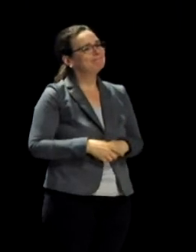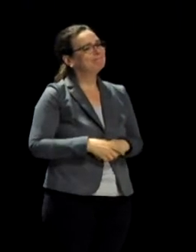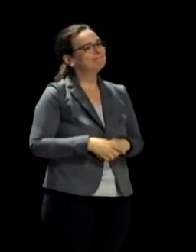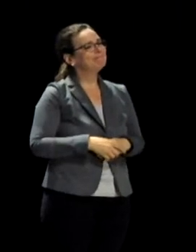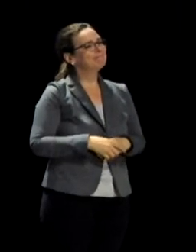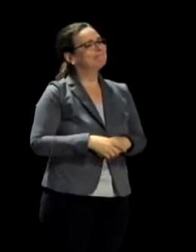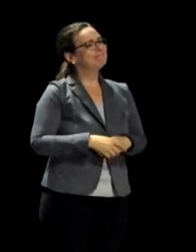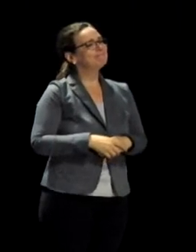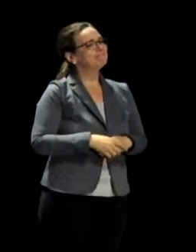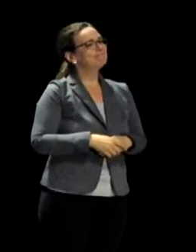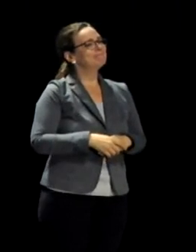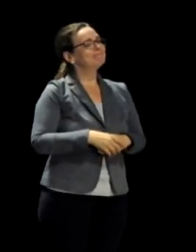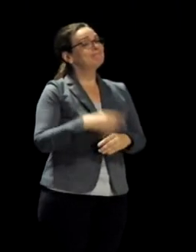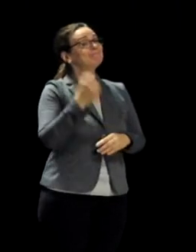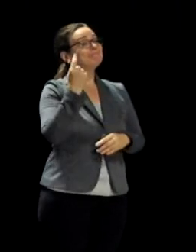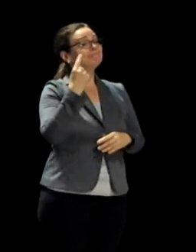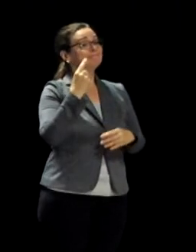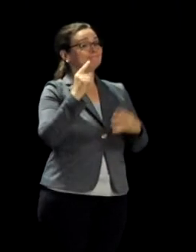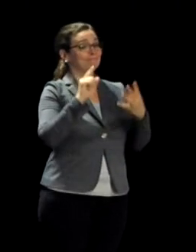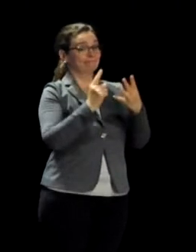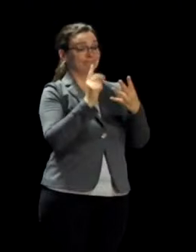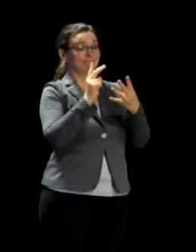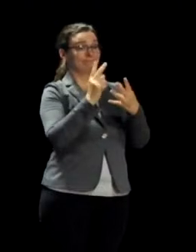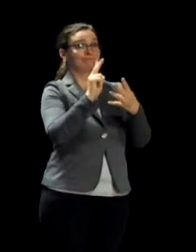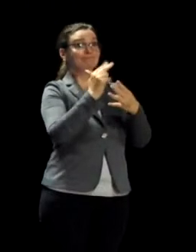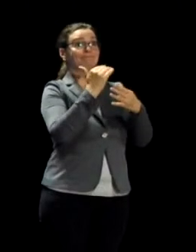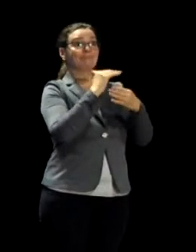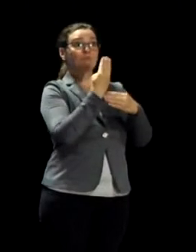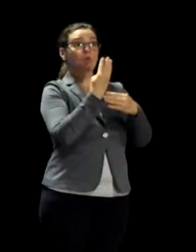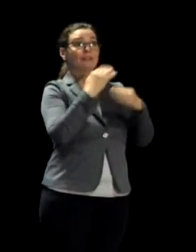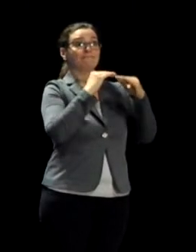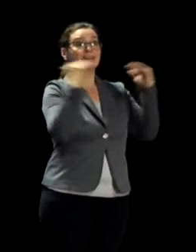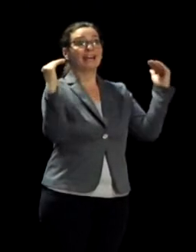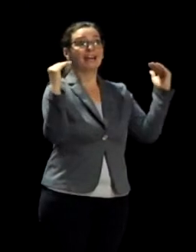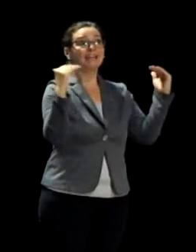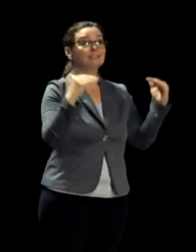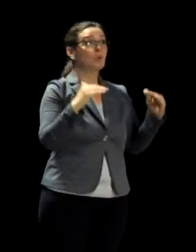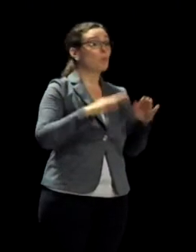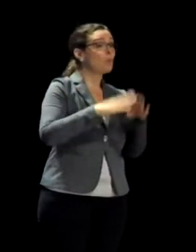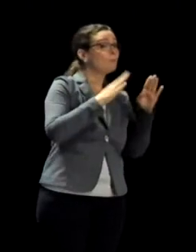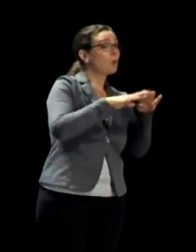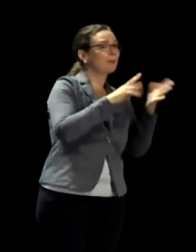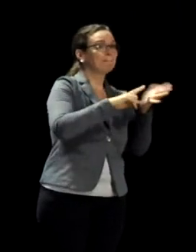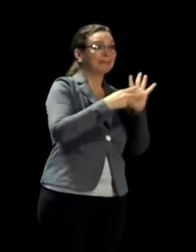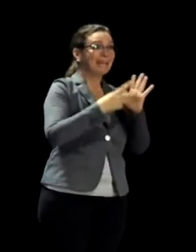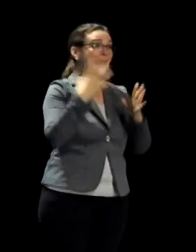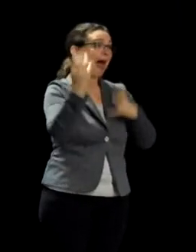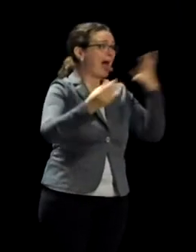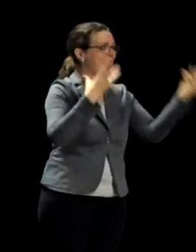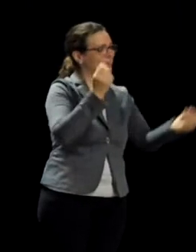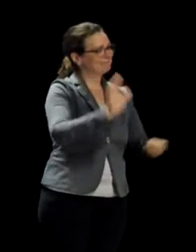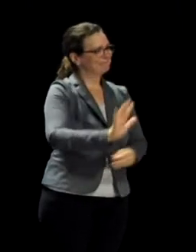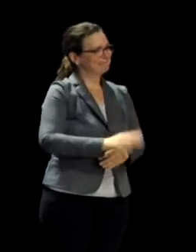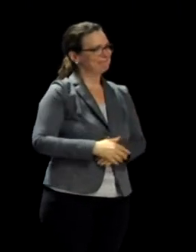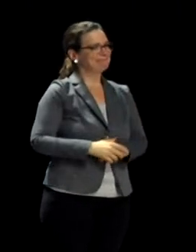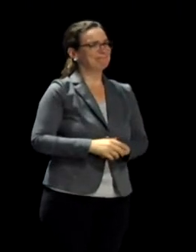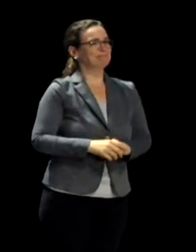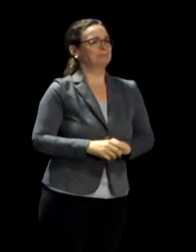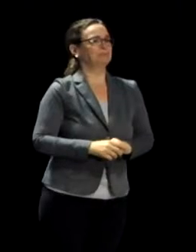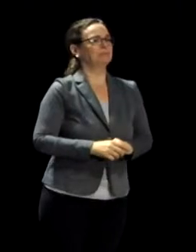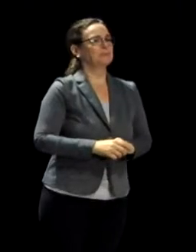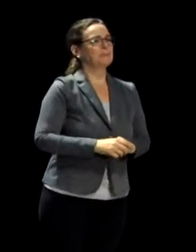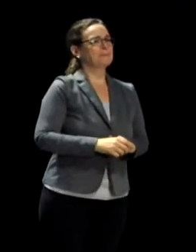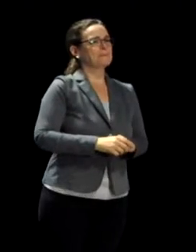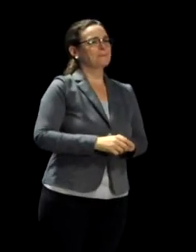would reemerge. There's the child care situation in DeWitt. There's the memory care facility you're mentioning. This